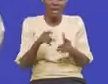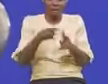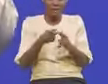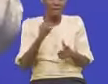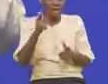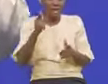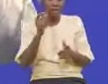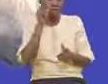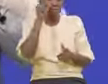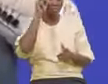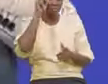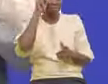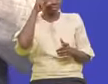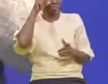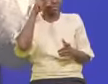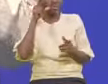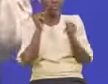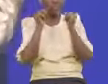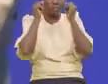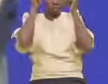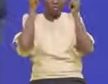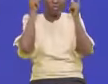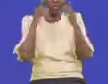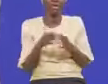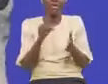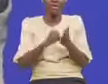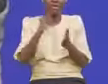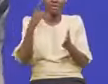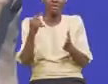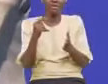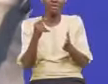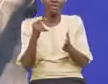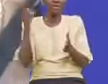Ne fɔŋli ɖo kpa, ega fɔ. Mawu ƒe amenu veve ye.